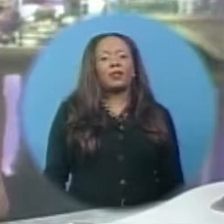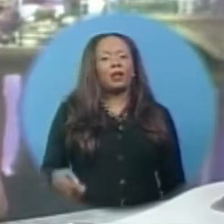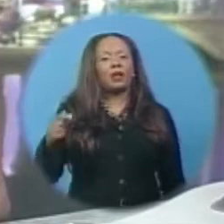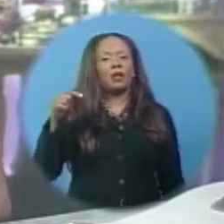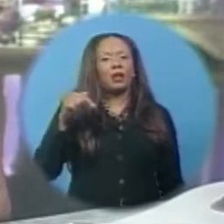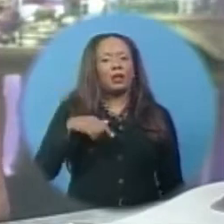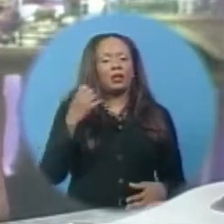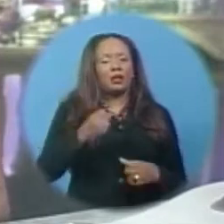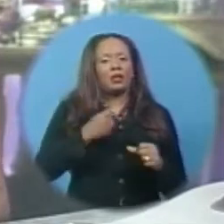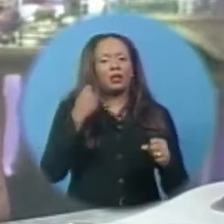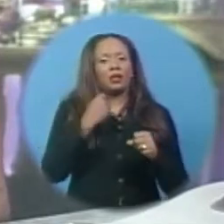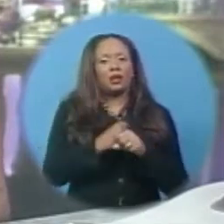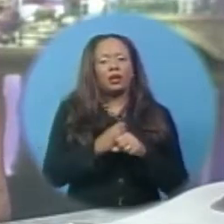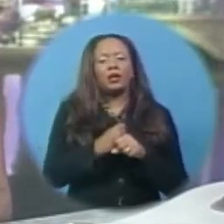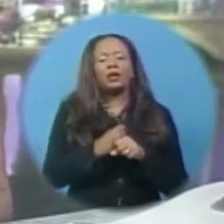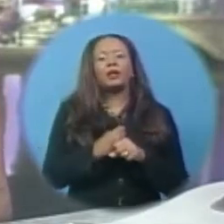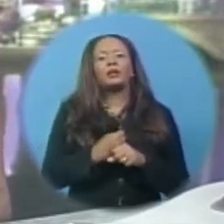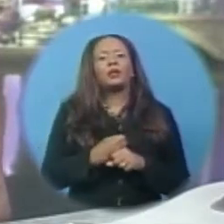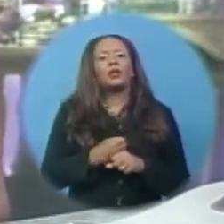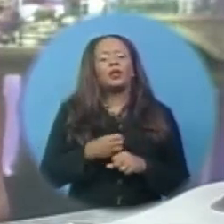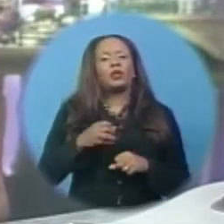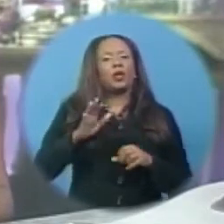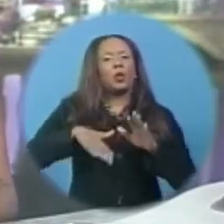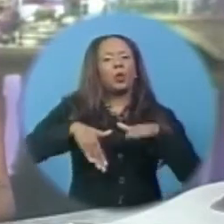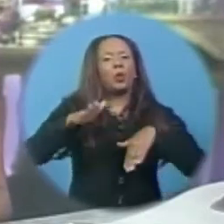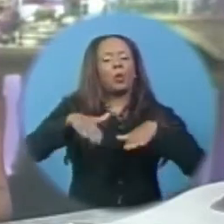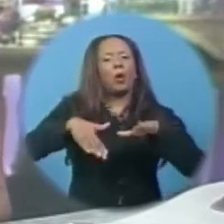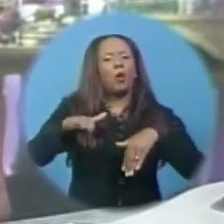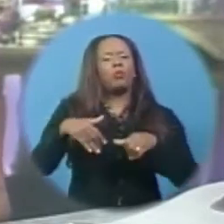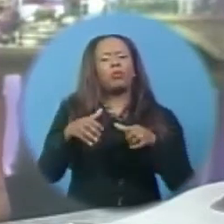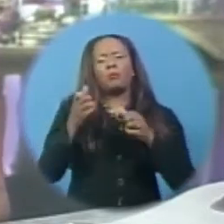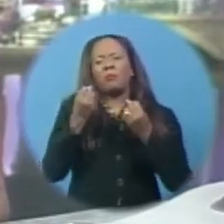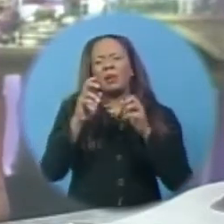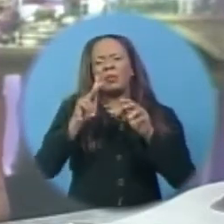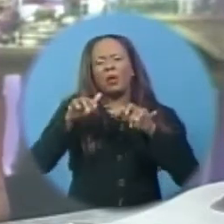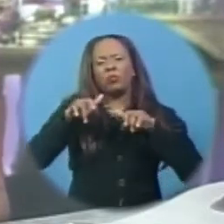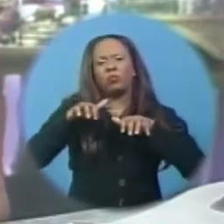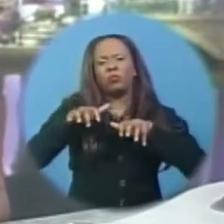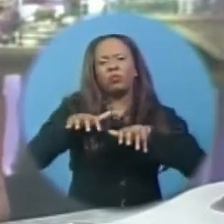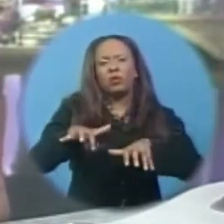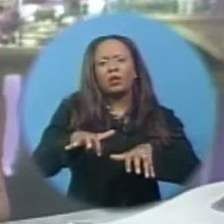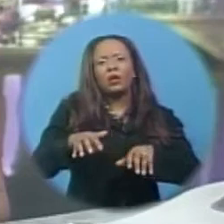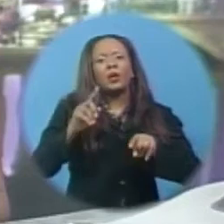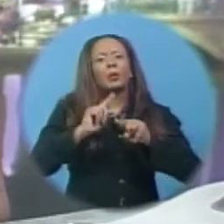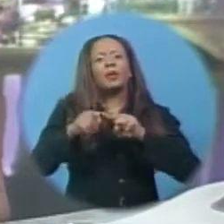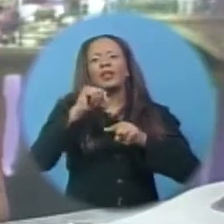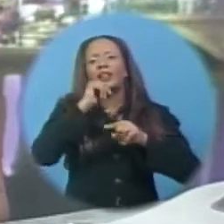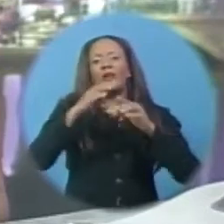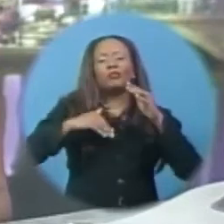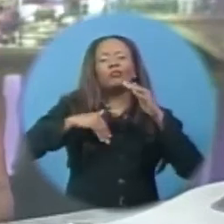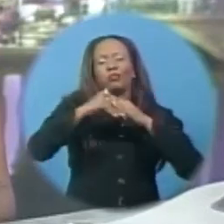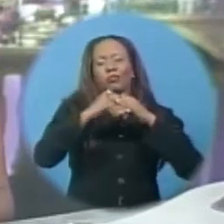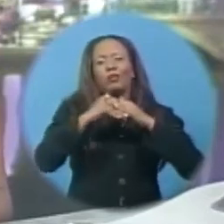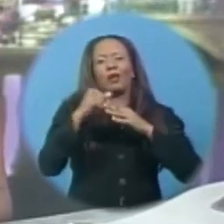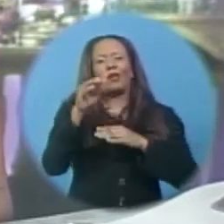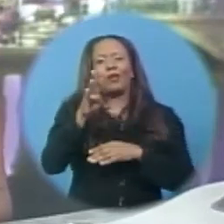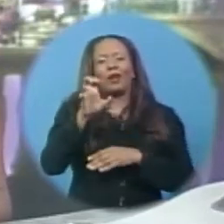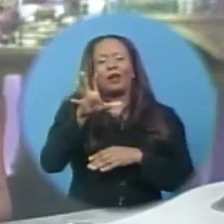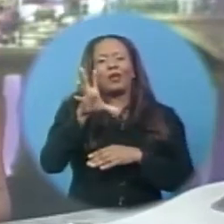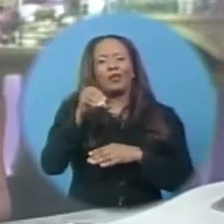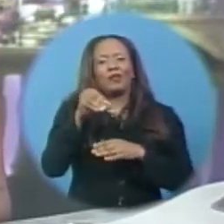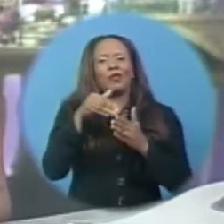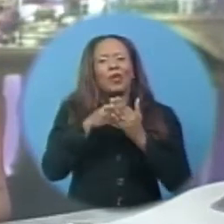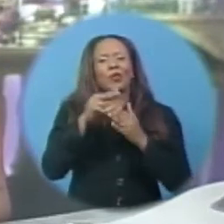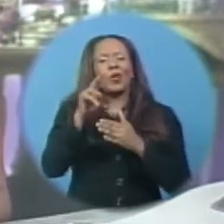however, the organizers fell short of the regional target with just under $450,000 raised. Trustee with